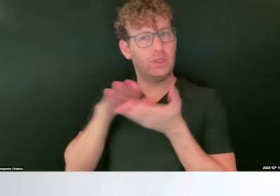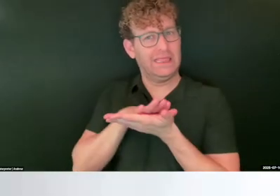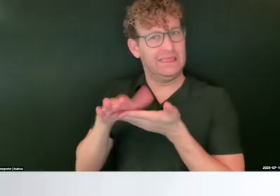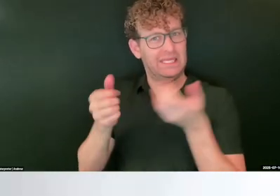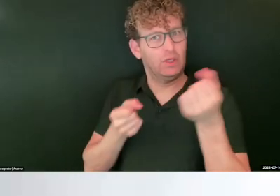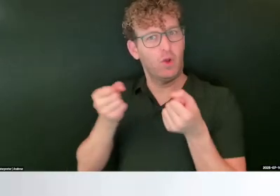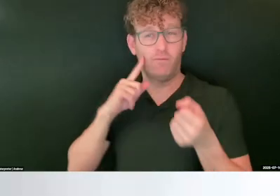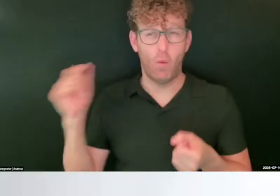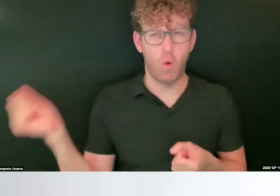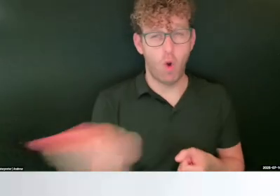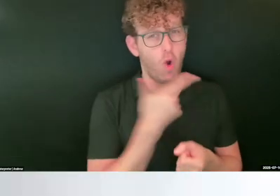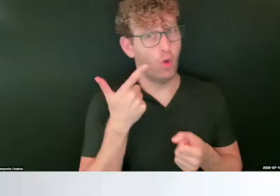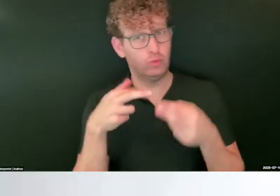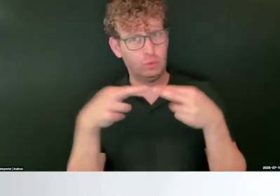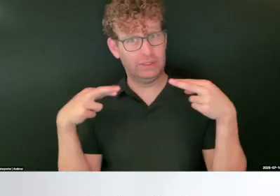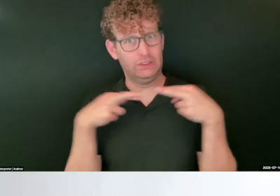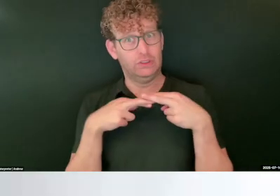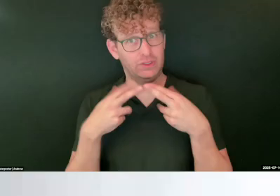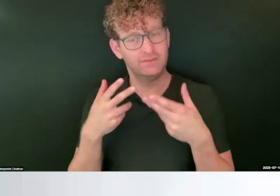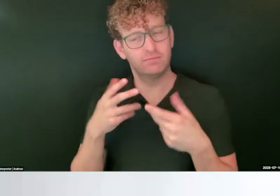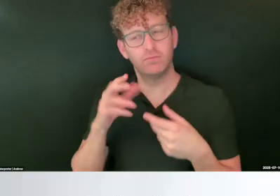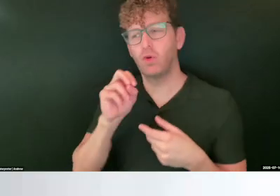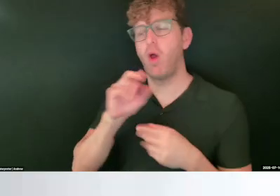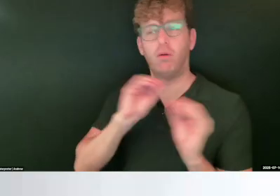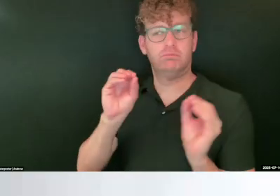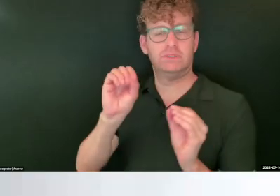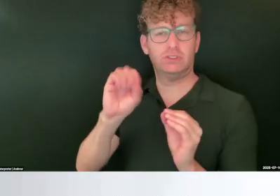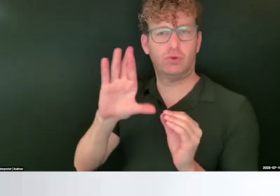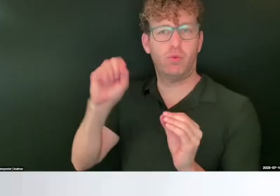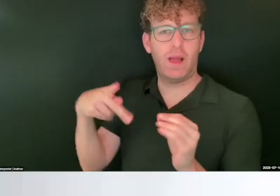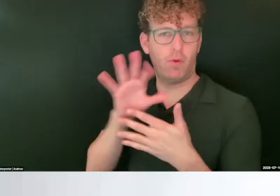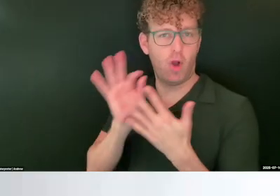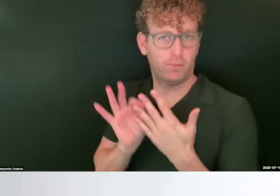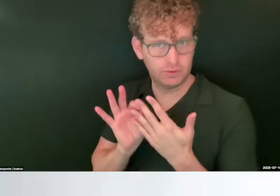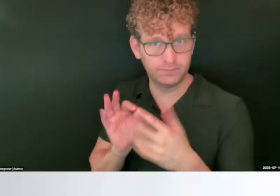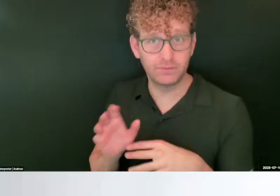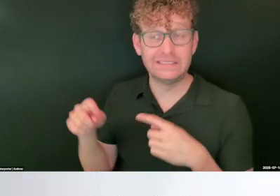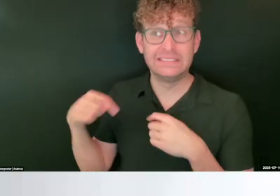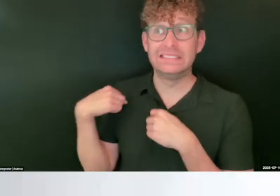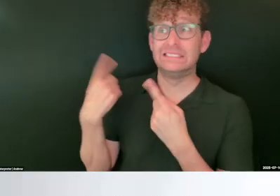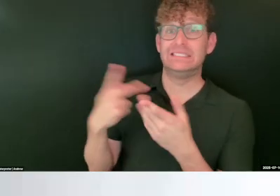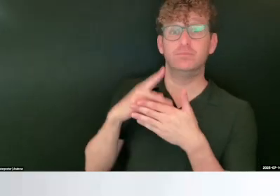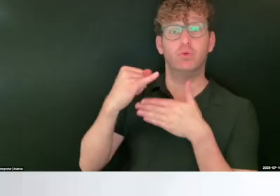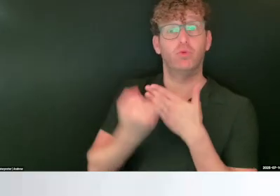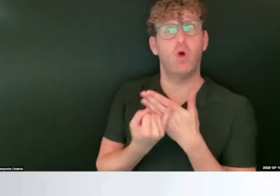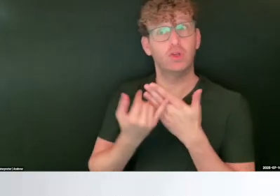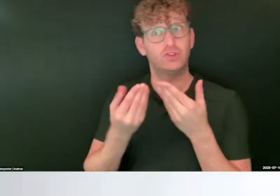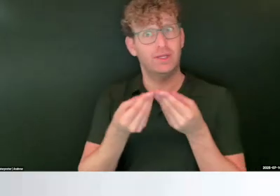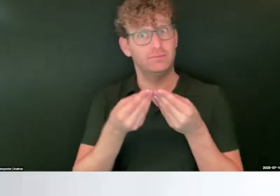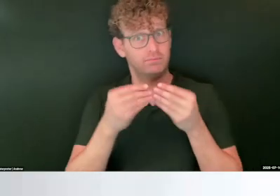for non-scrap options. Since the project opened statewide in September